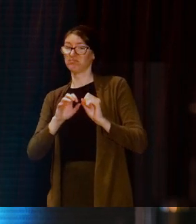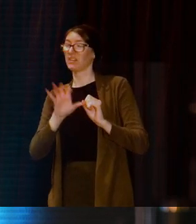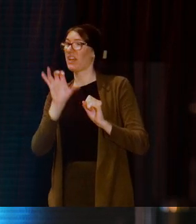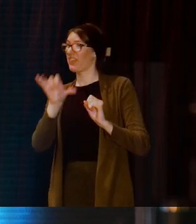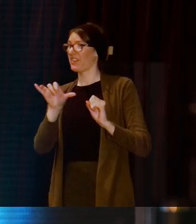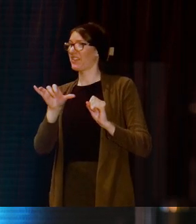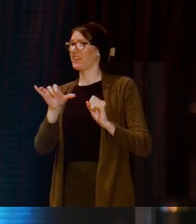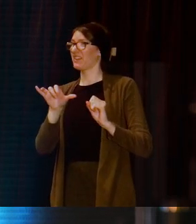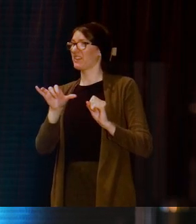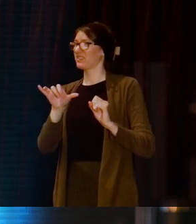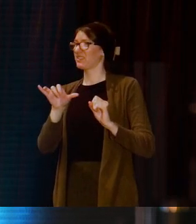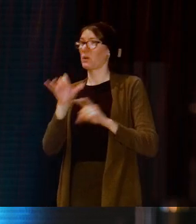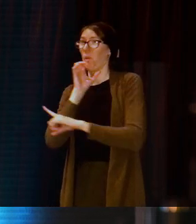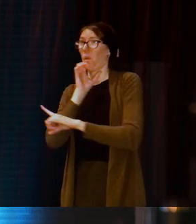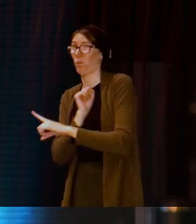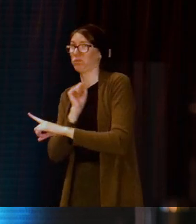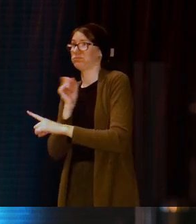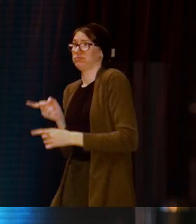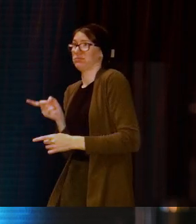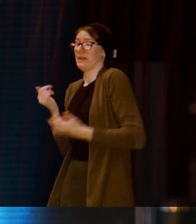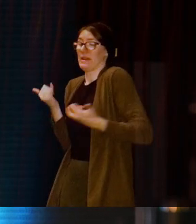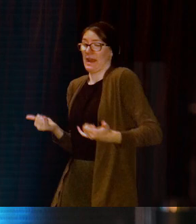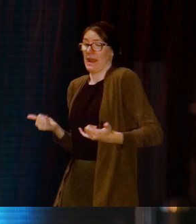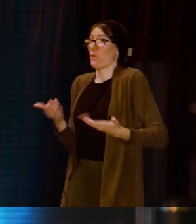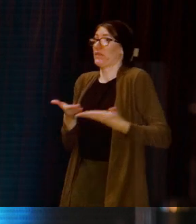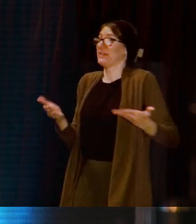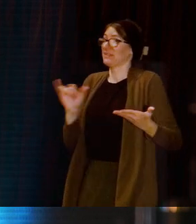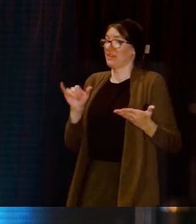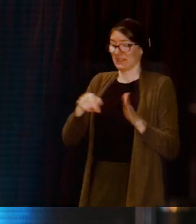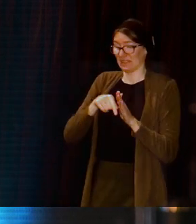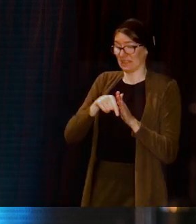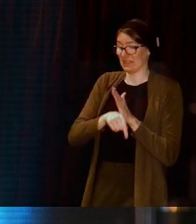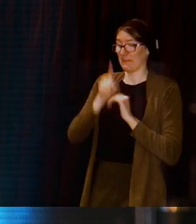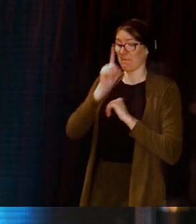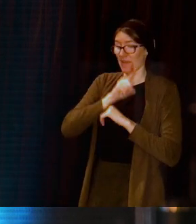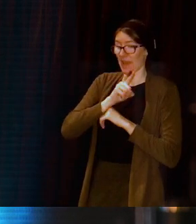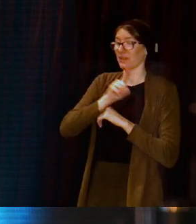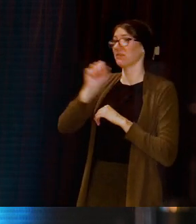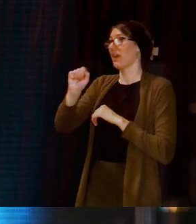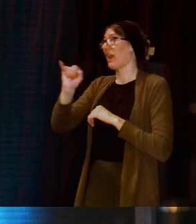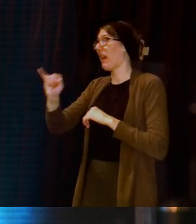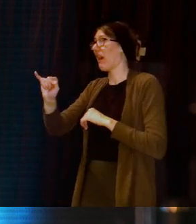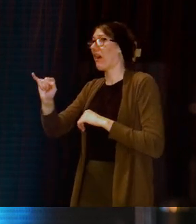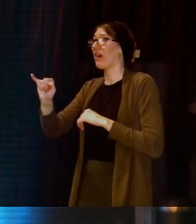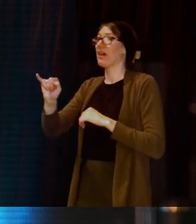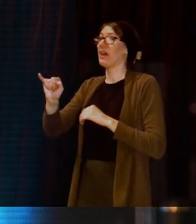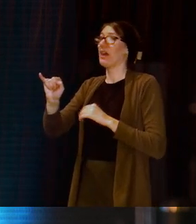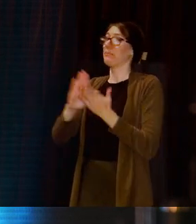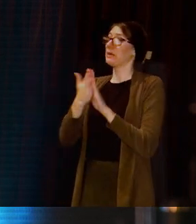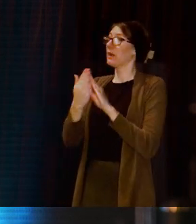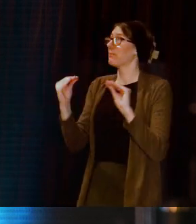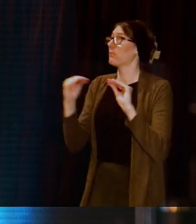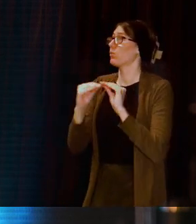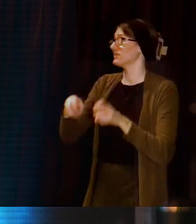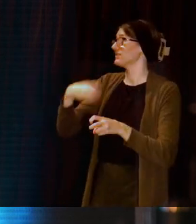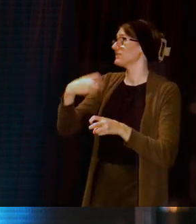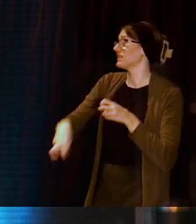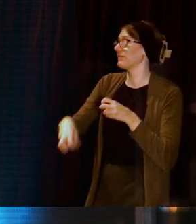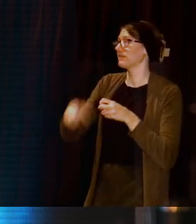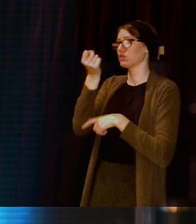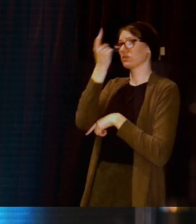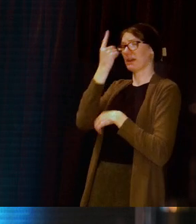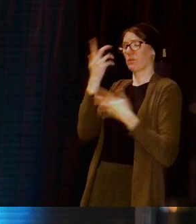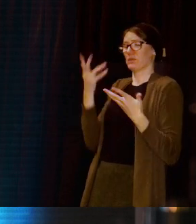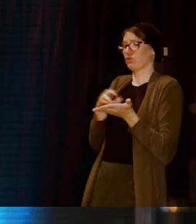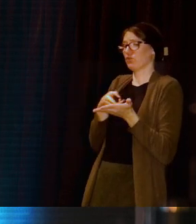that's an antiquated means of propaganda there. Because now we got things like deepfakes and AI, and it's getting tougher to discern the truth.